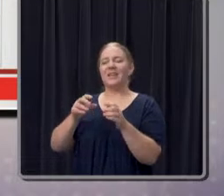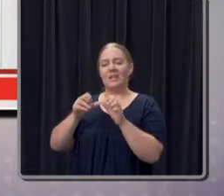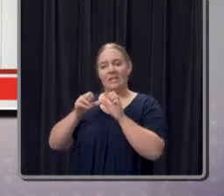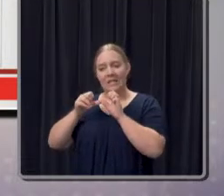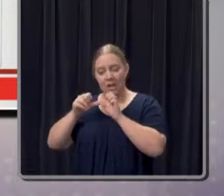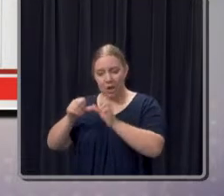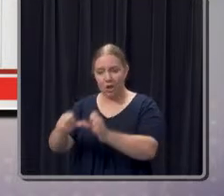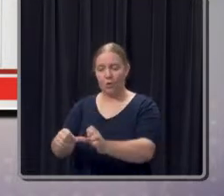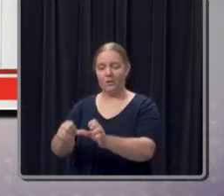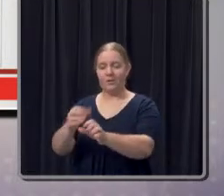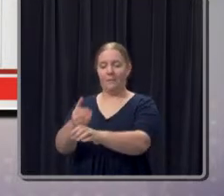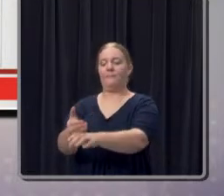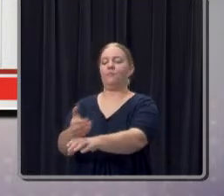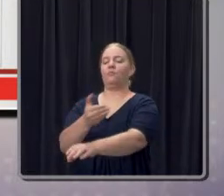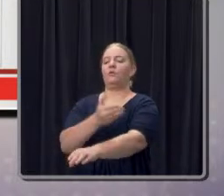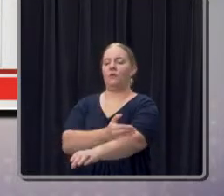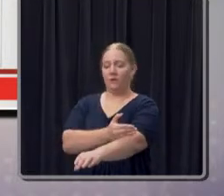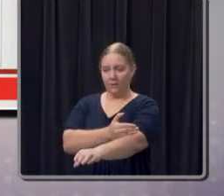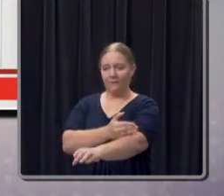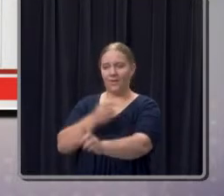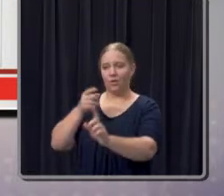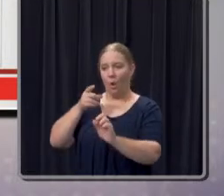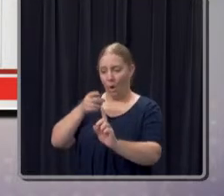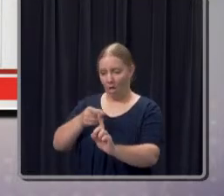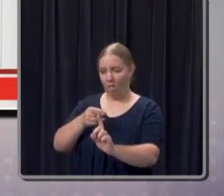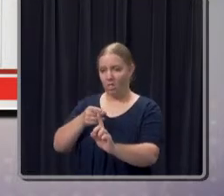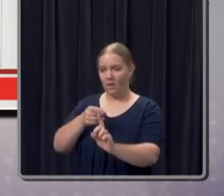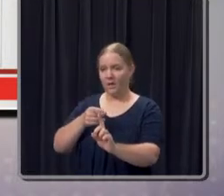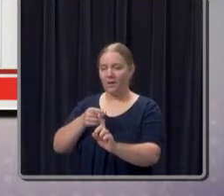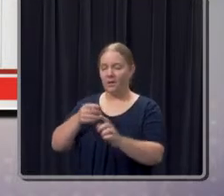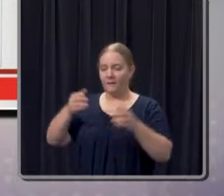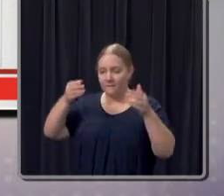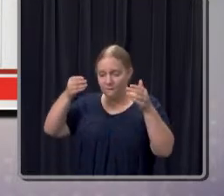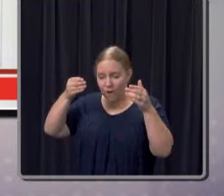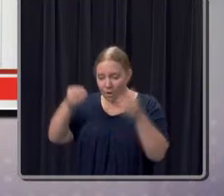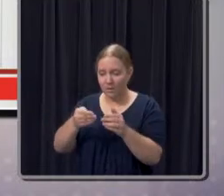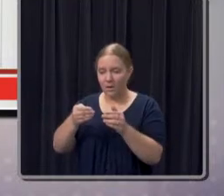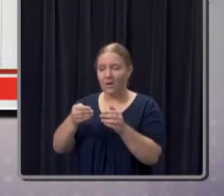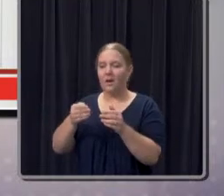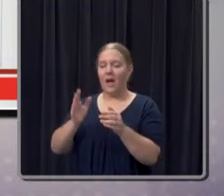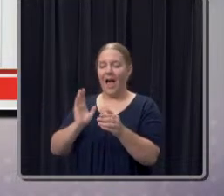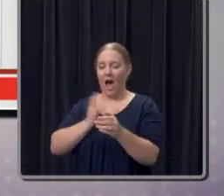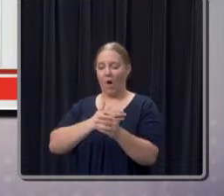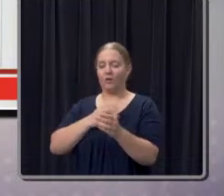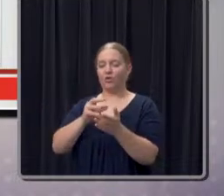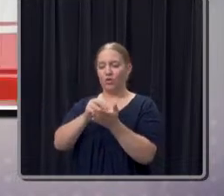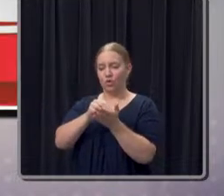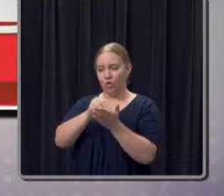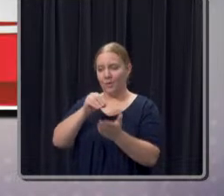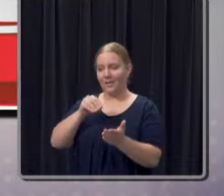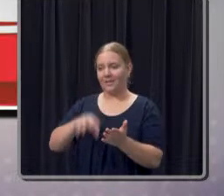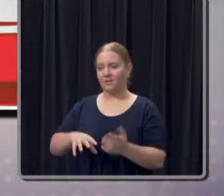continuous improvement initiative, zeroing in on our students.